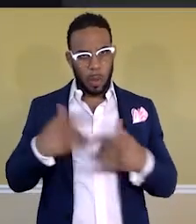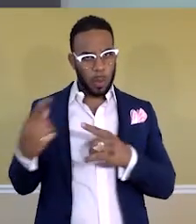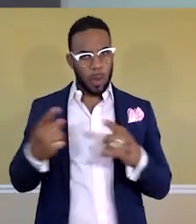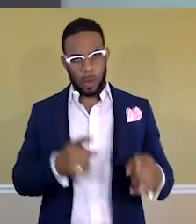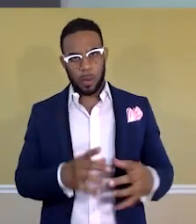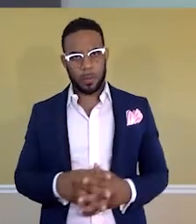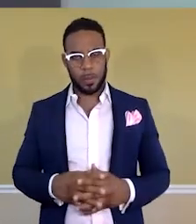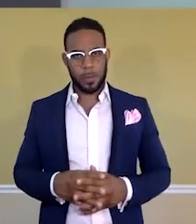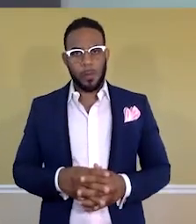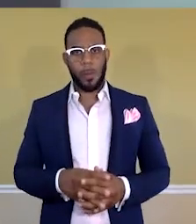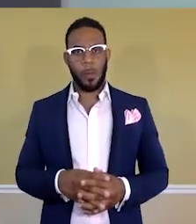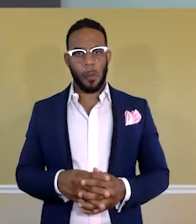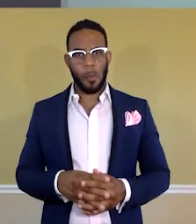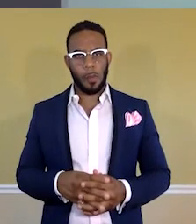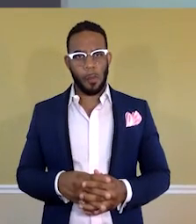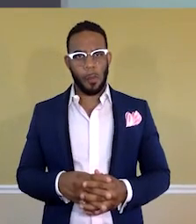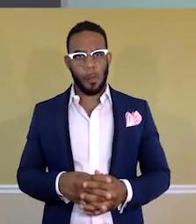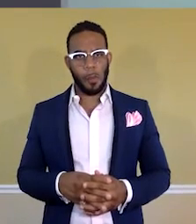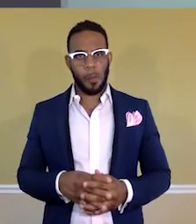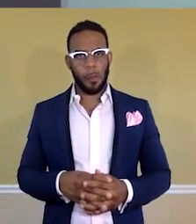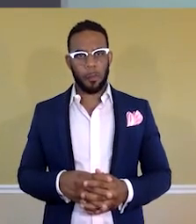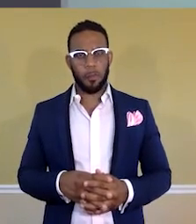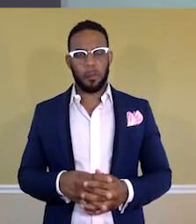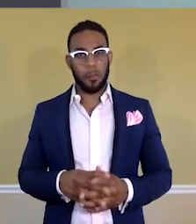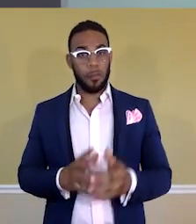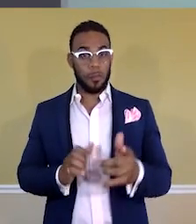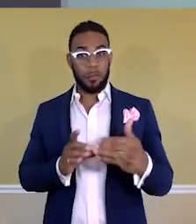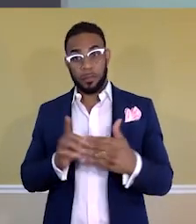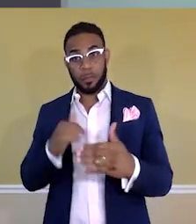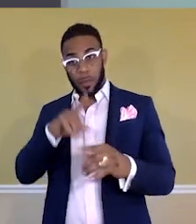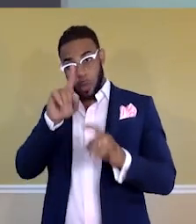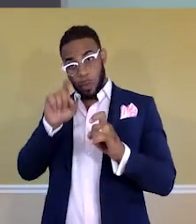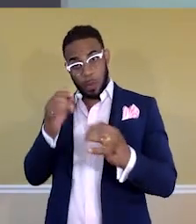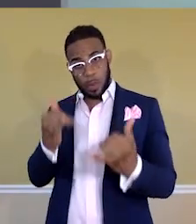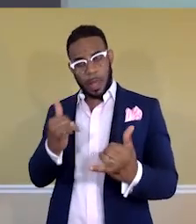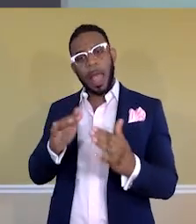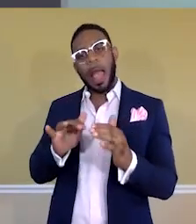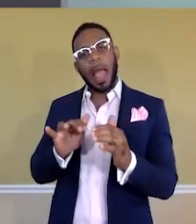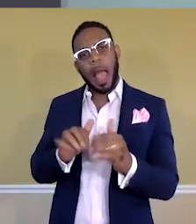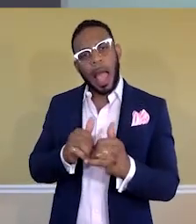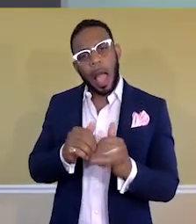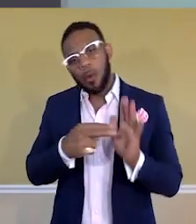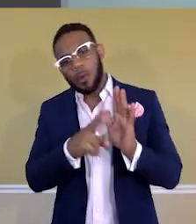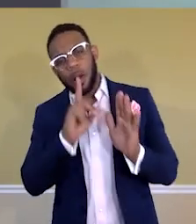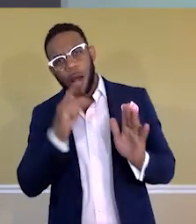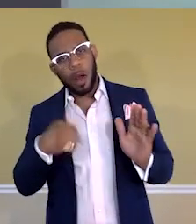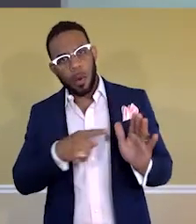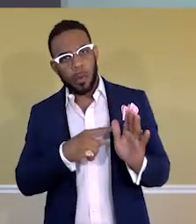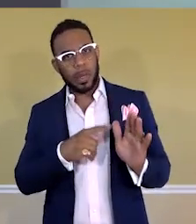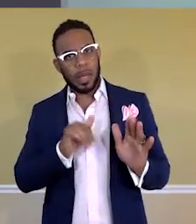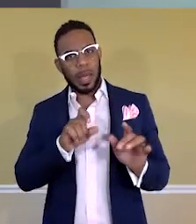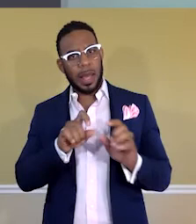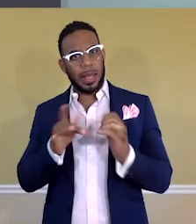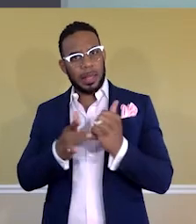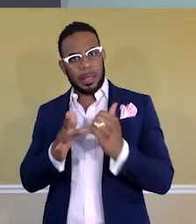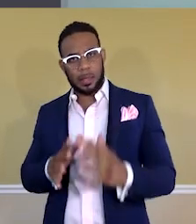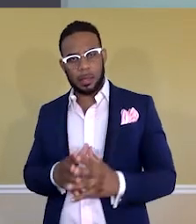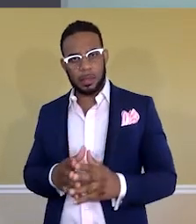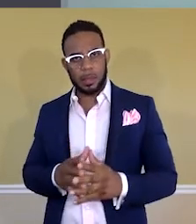going on. Which kind of lends to my question of today: how reflective are we as